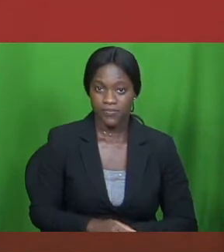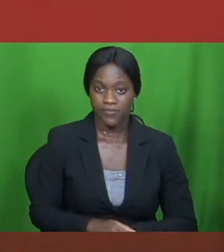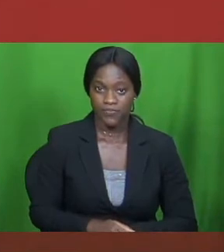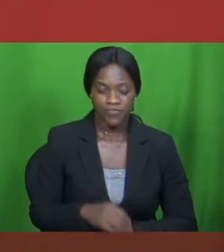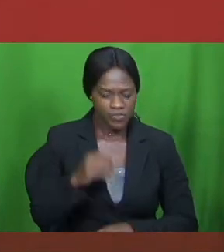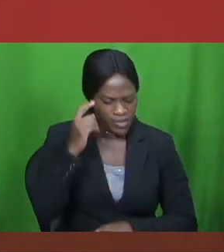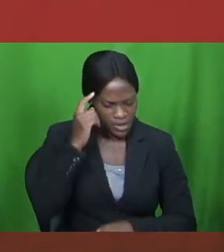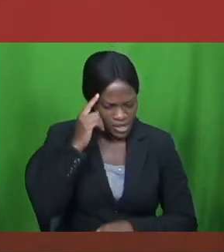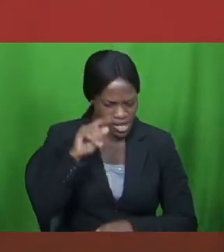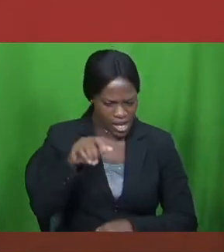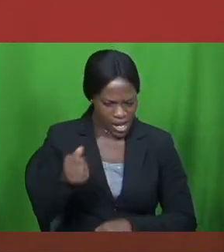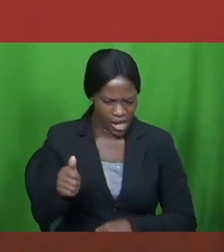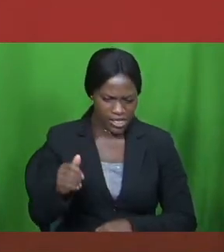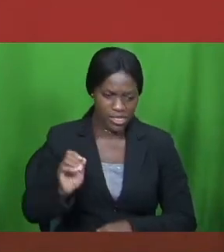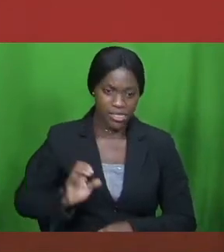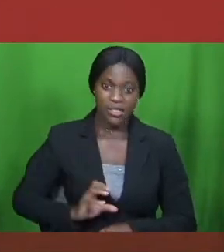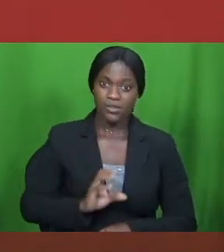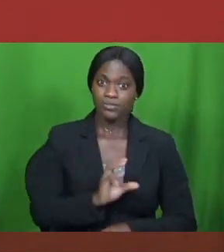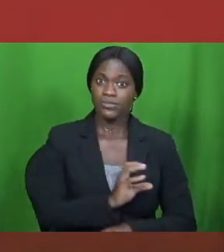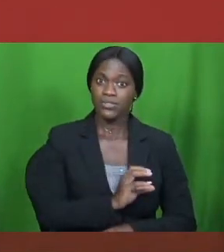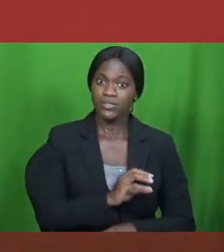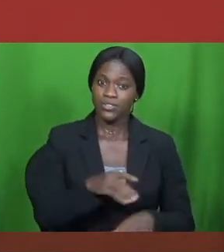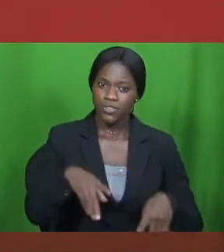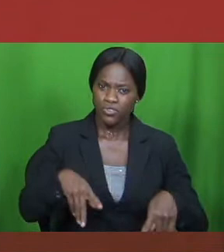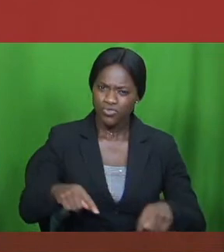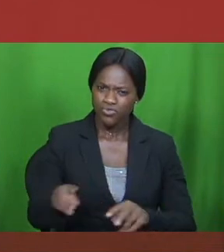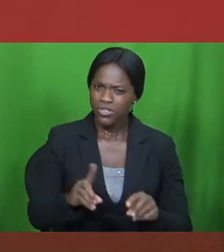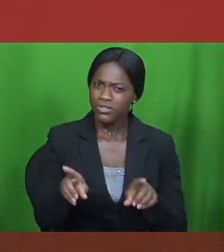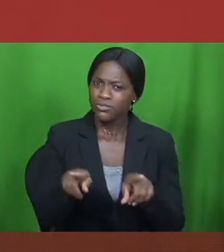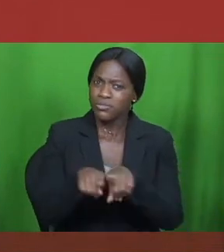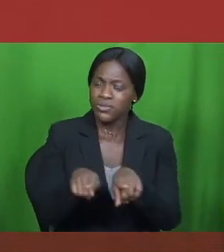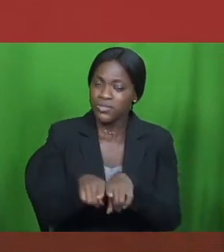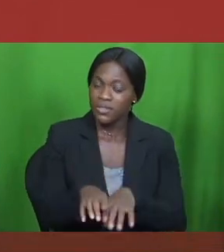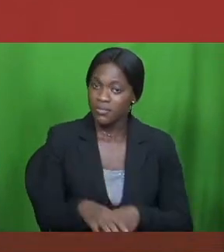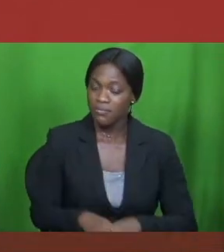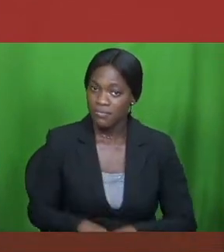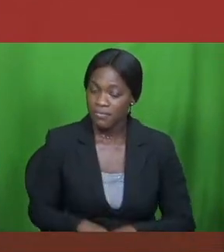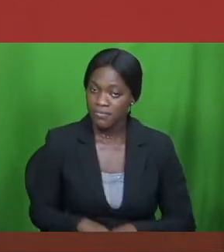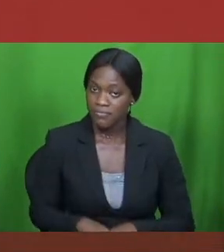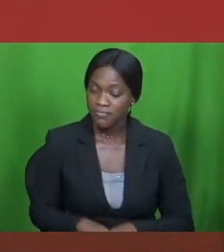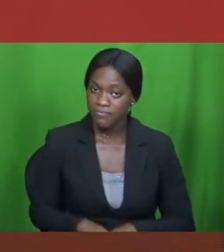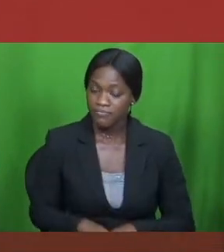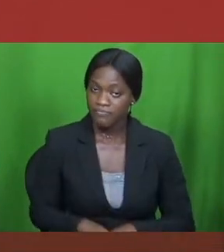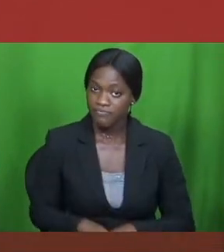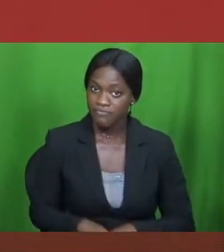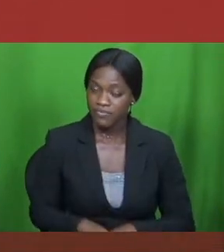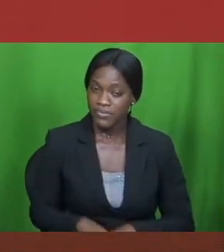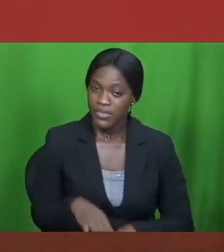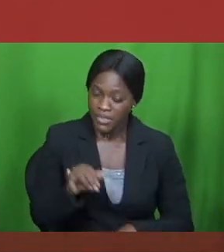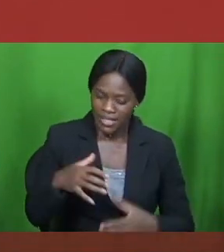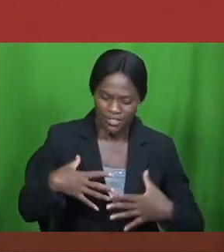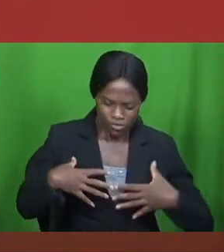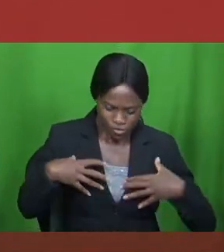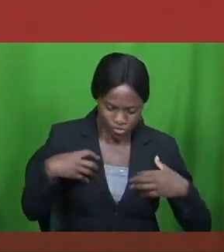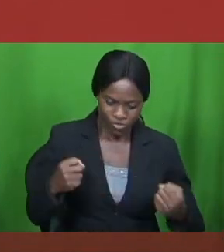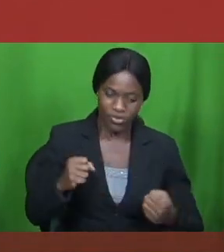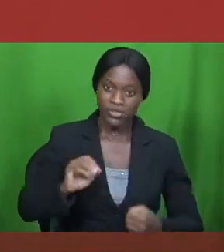committees should do the same. That's the only way you can strengthen your